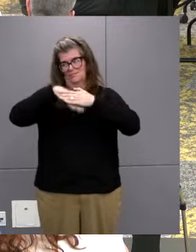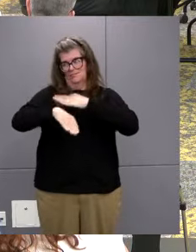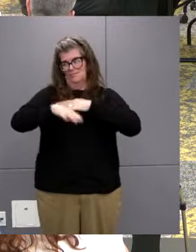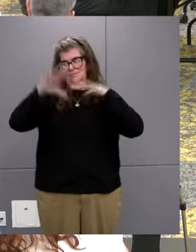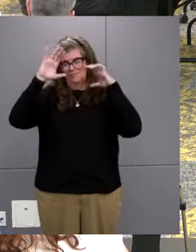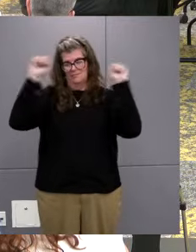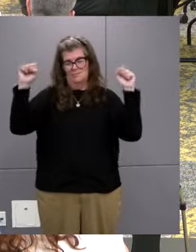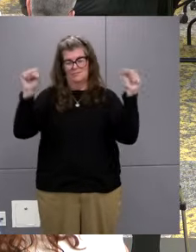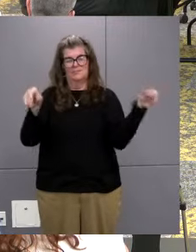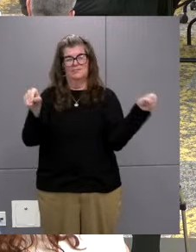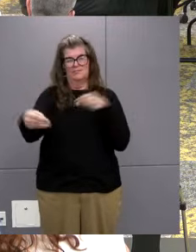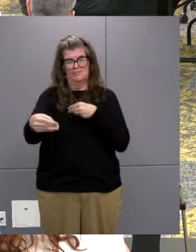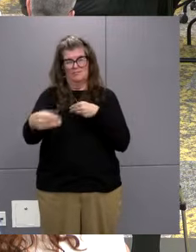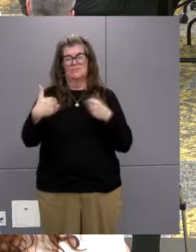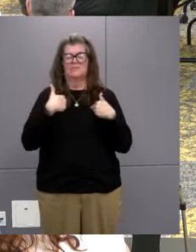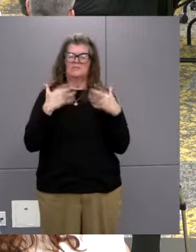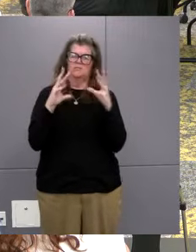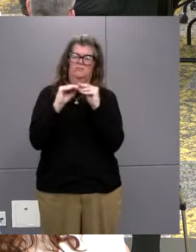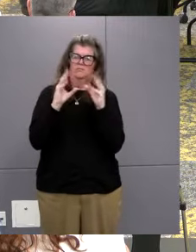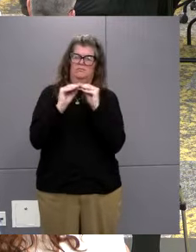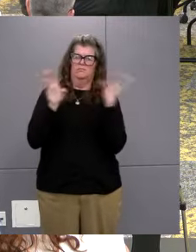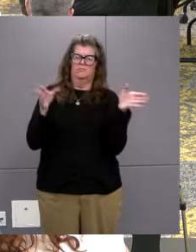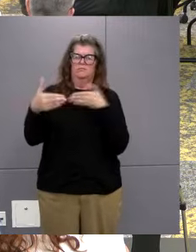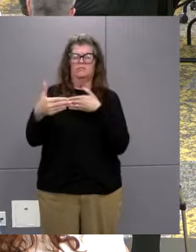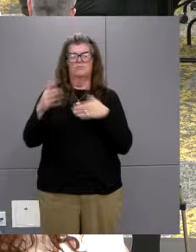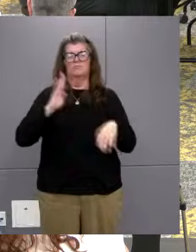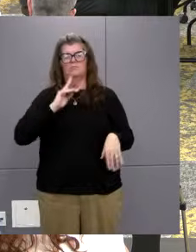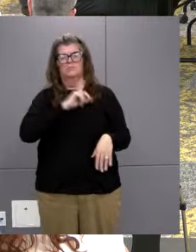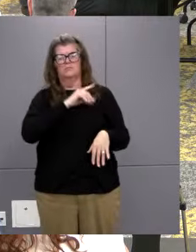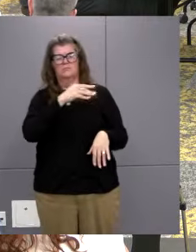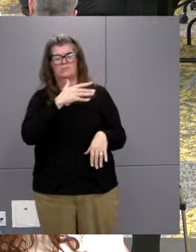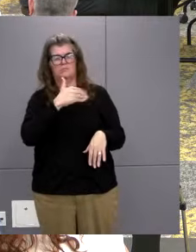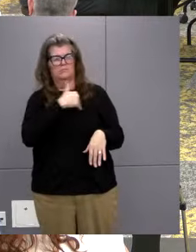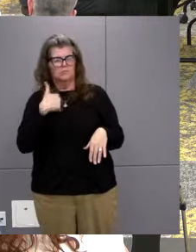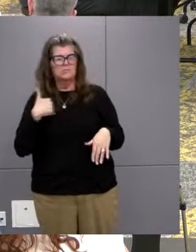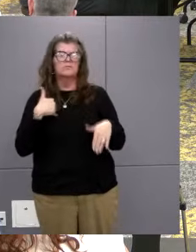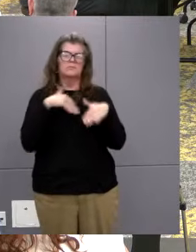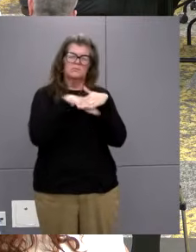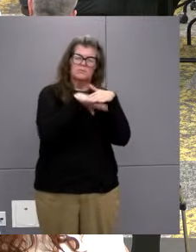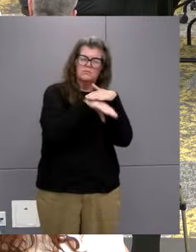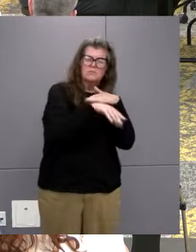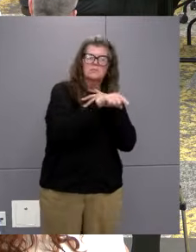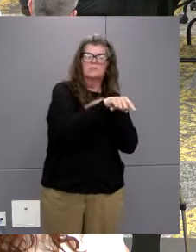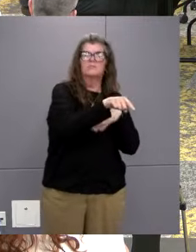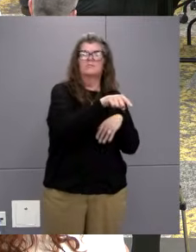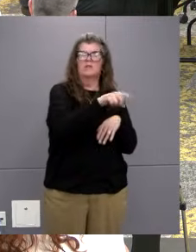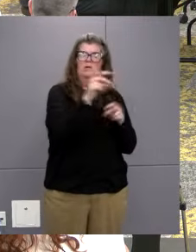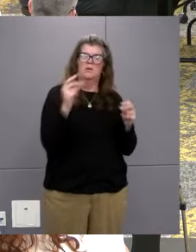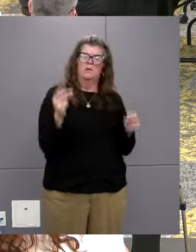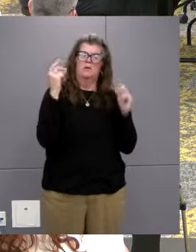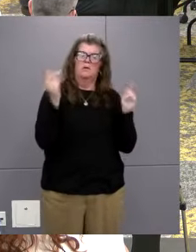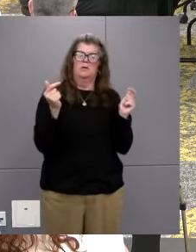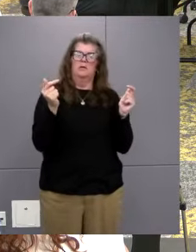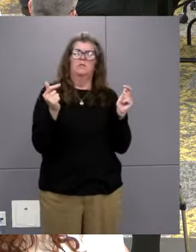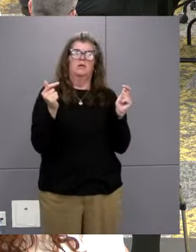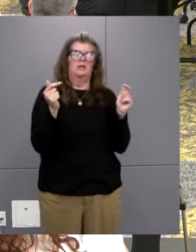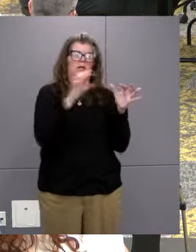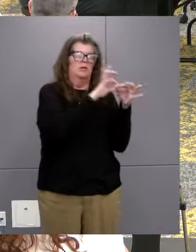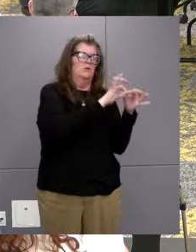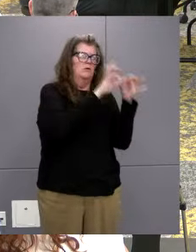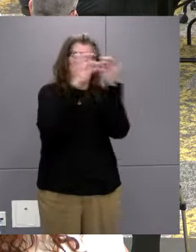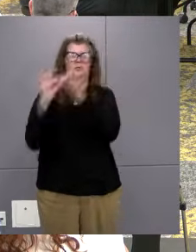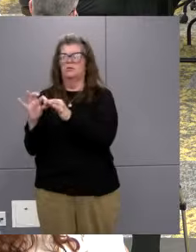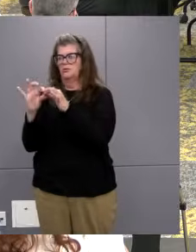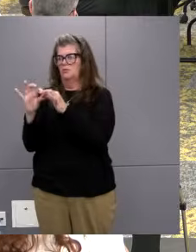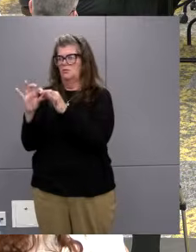meeting room that board members are given access to that immediately adjoins the